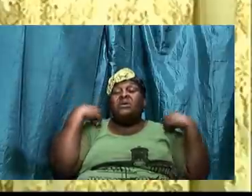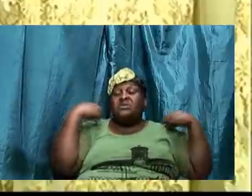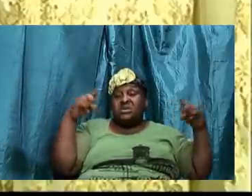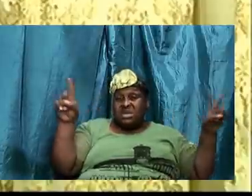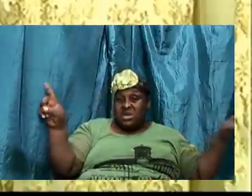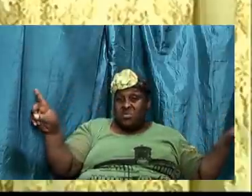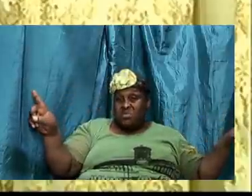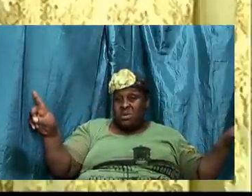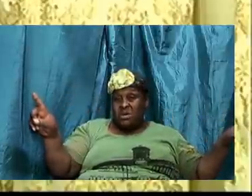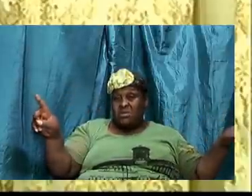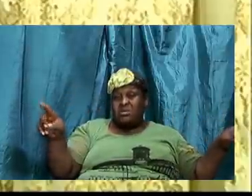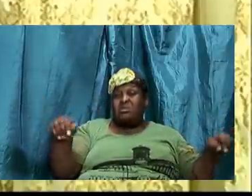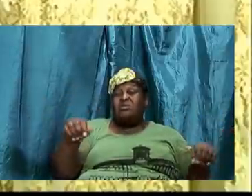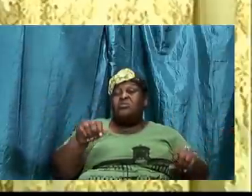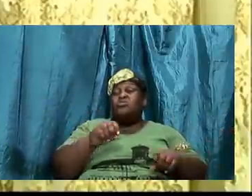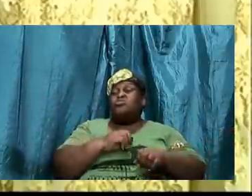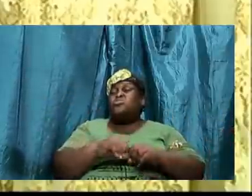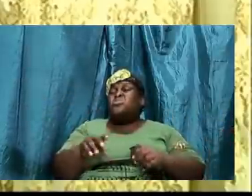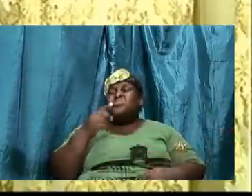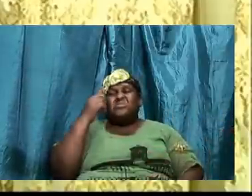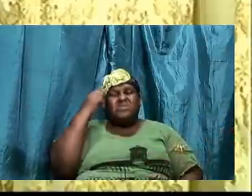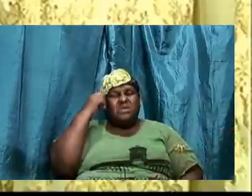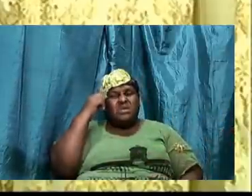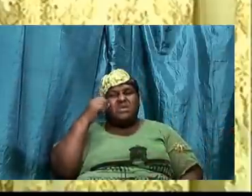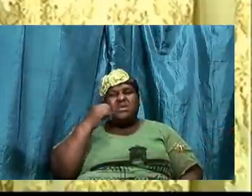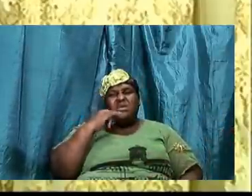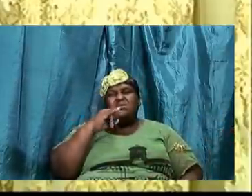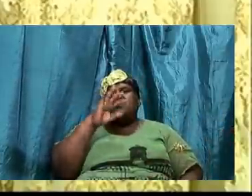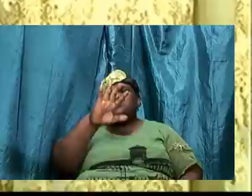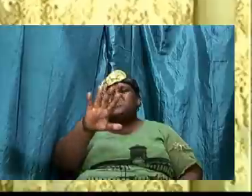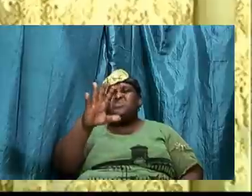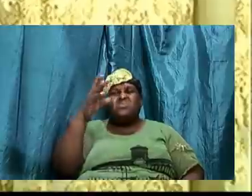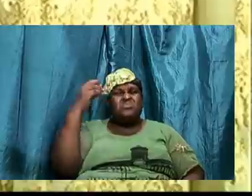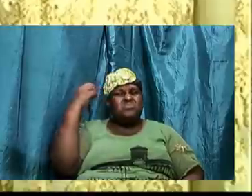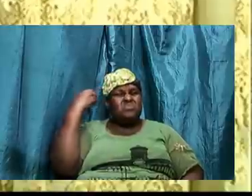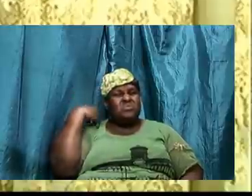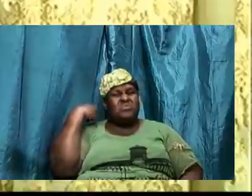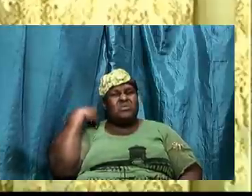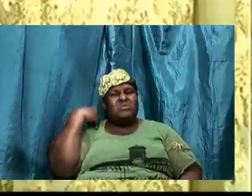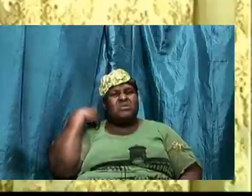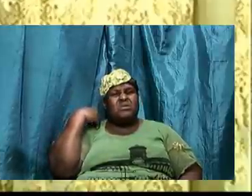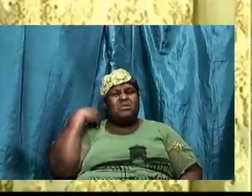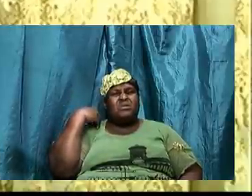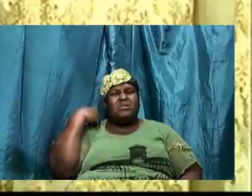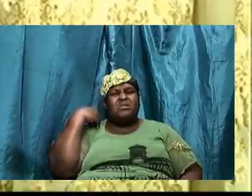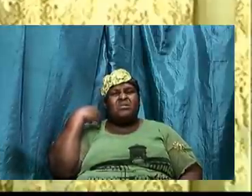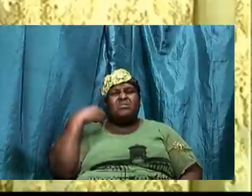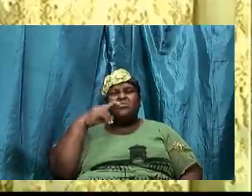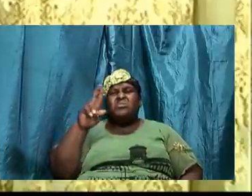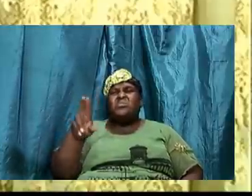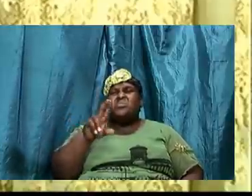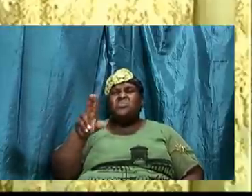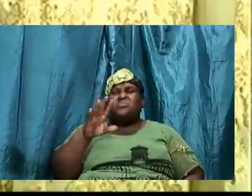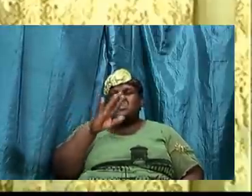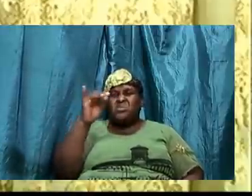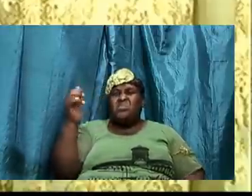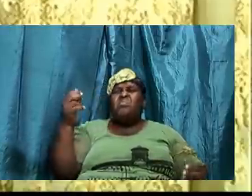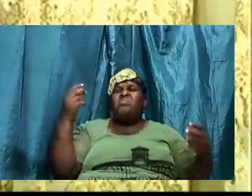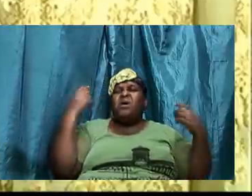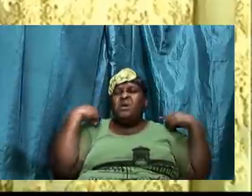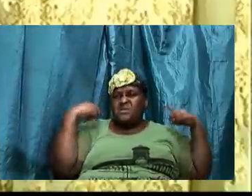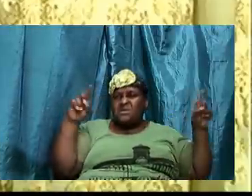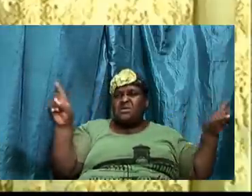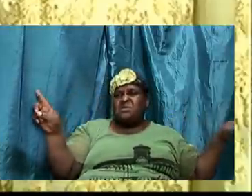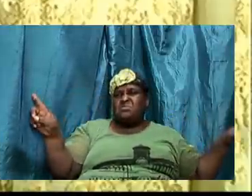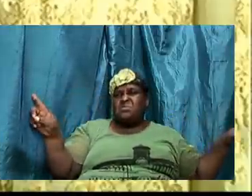your supervisor. Your supervisor is influenced. Mark you, the adversary now sees